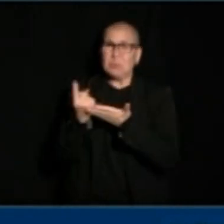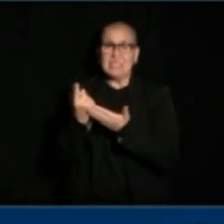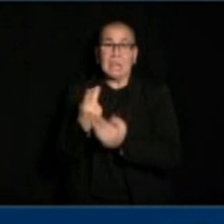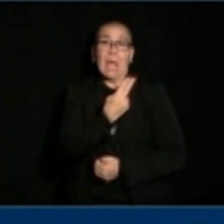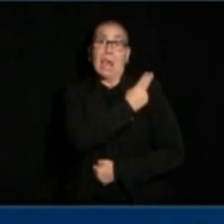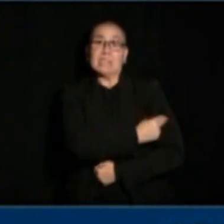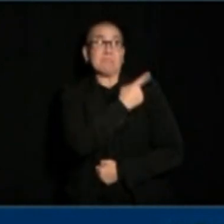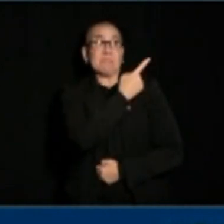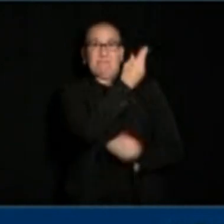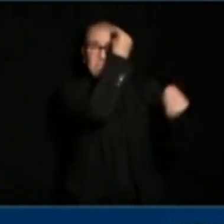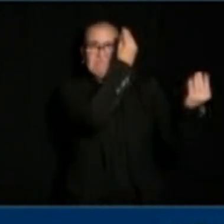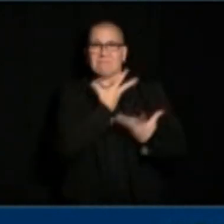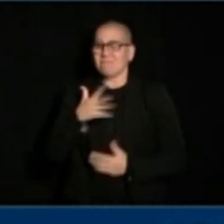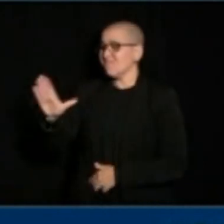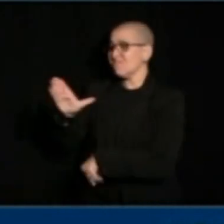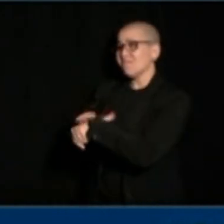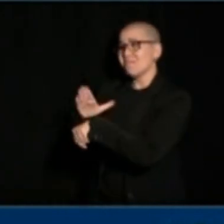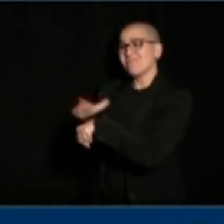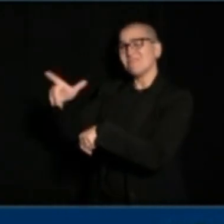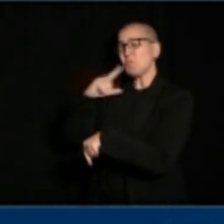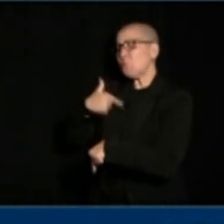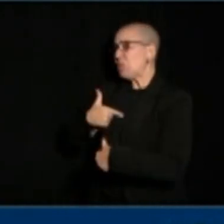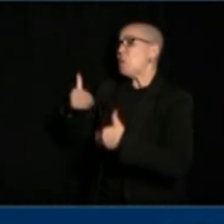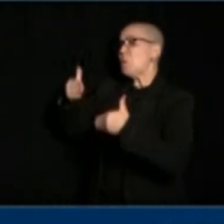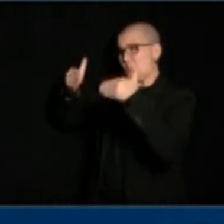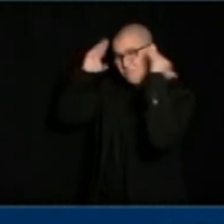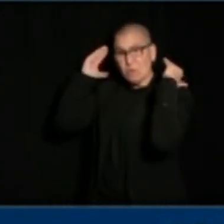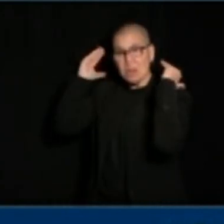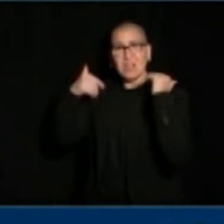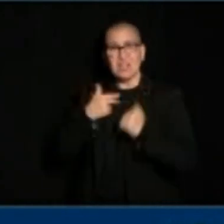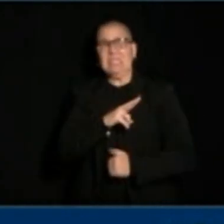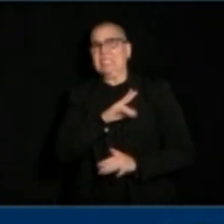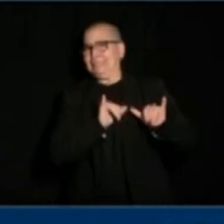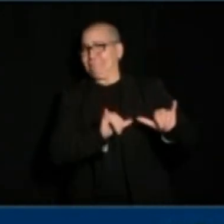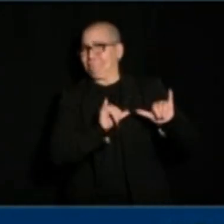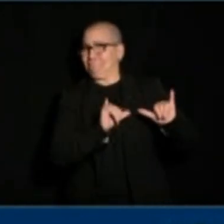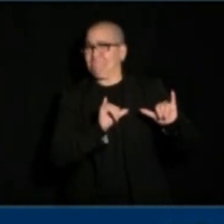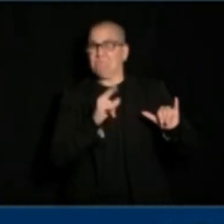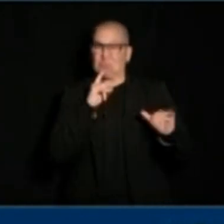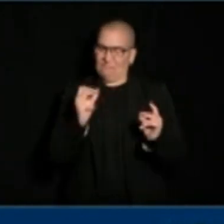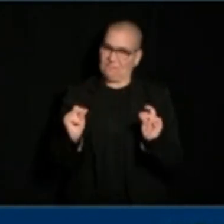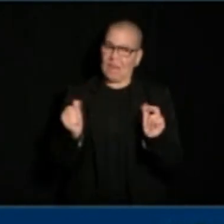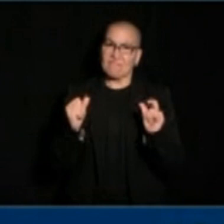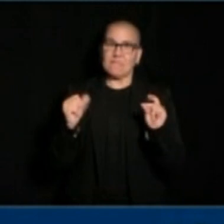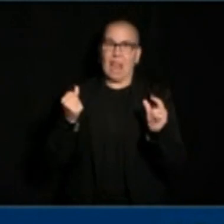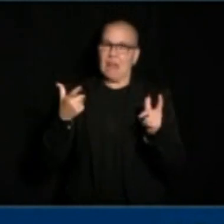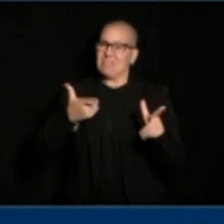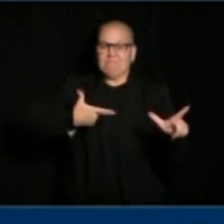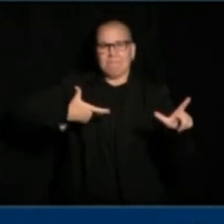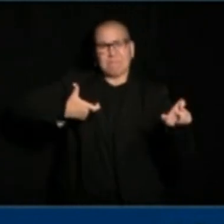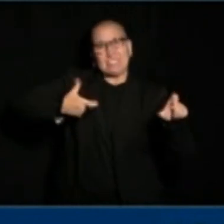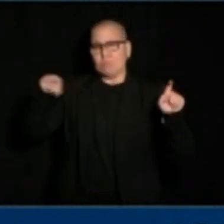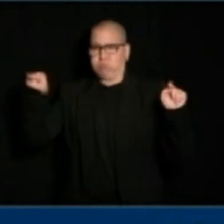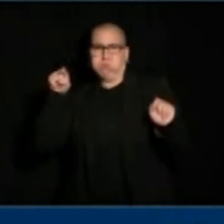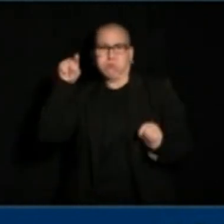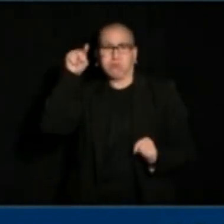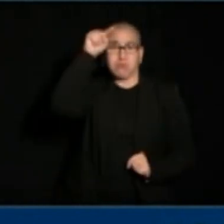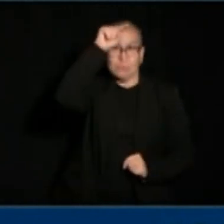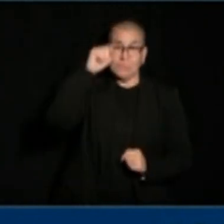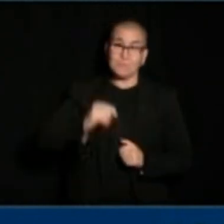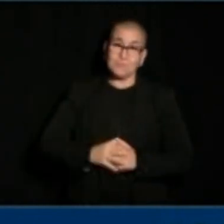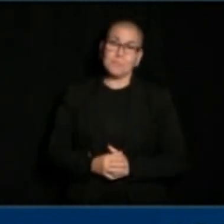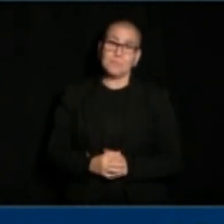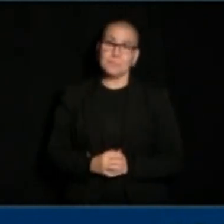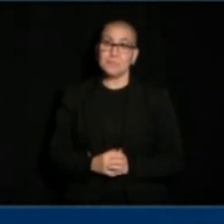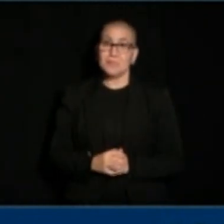and we were not seeing the community spread rate to the situation you're looking at now. And just in the last 2.5